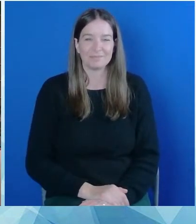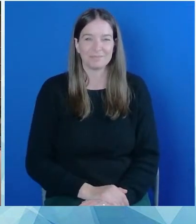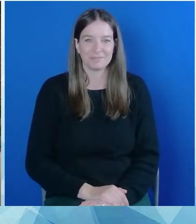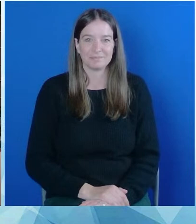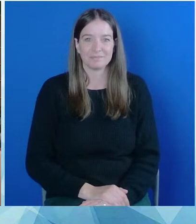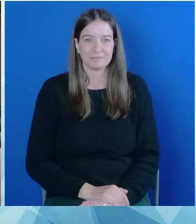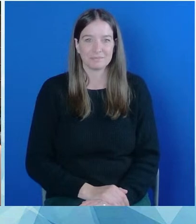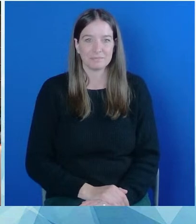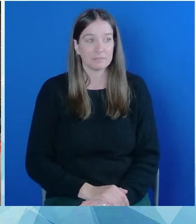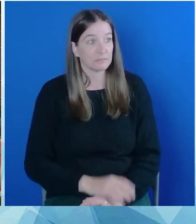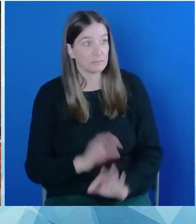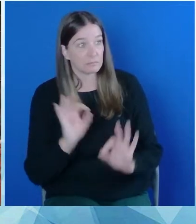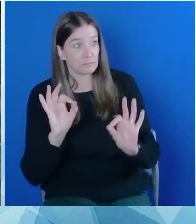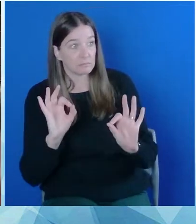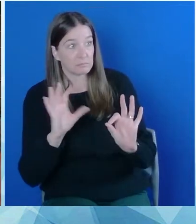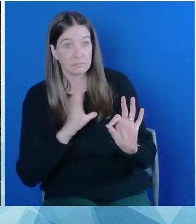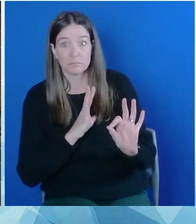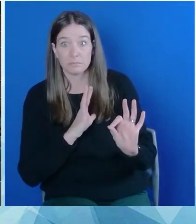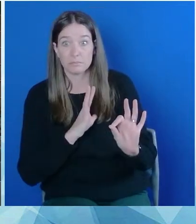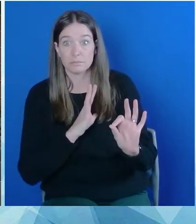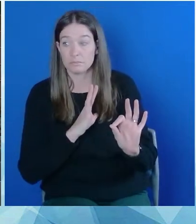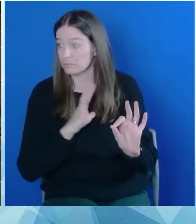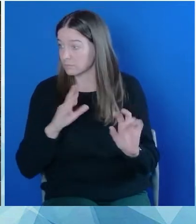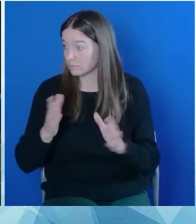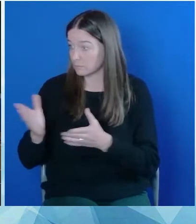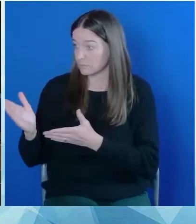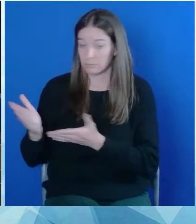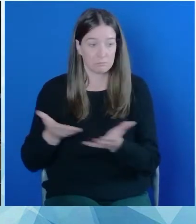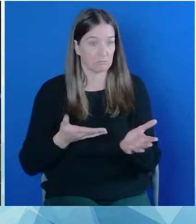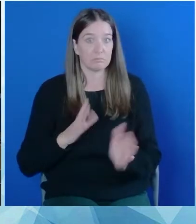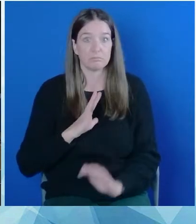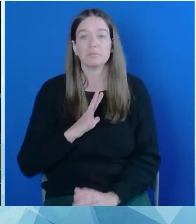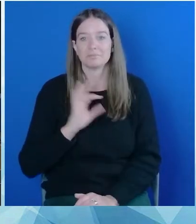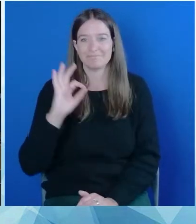Is that okay with everyone else? Yeah. Okay.